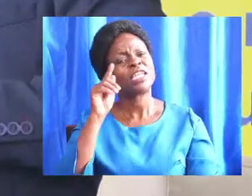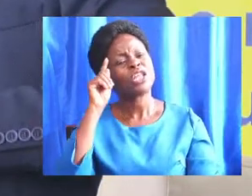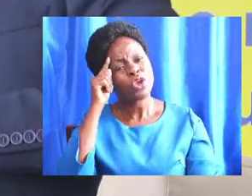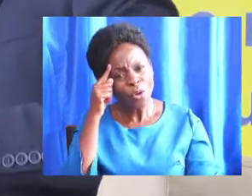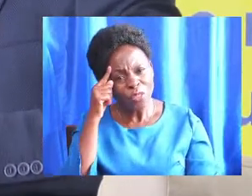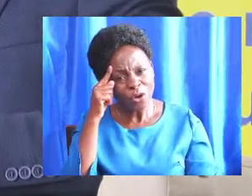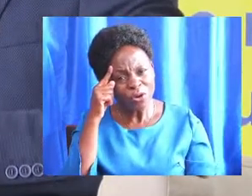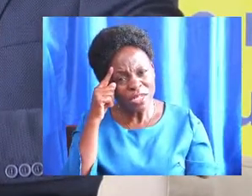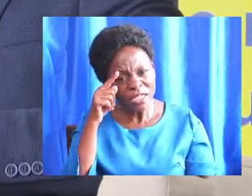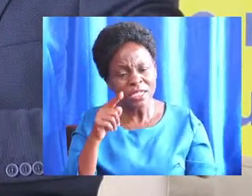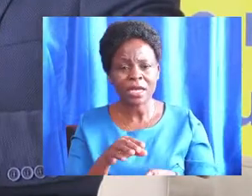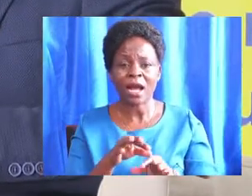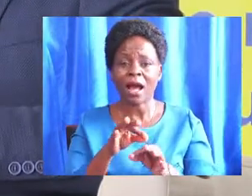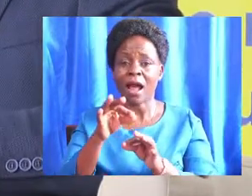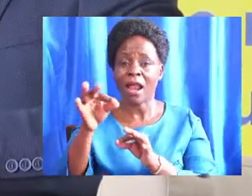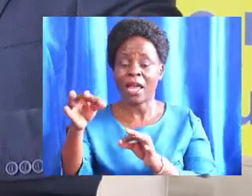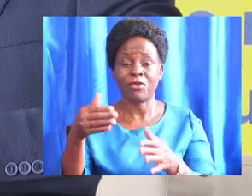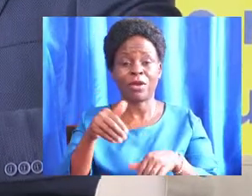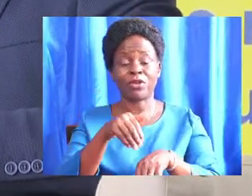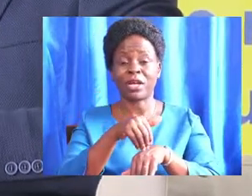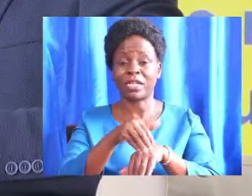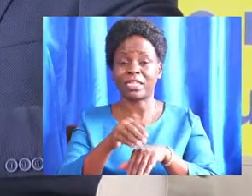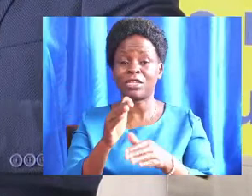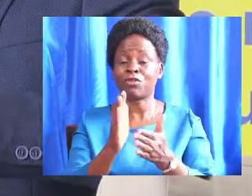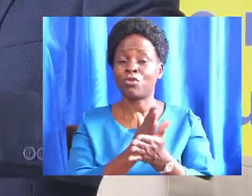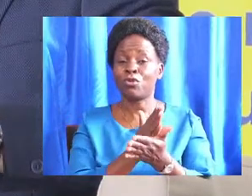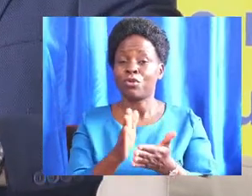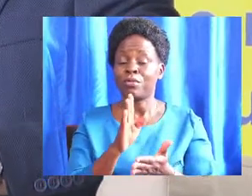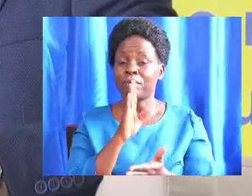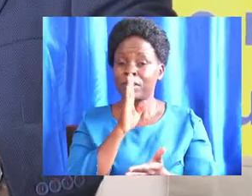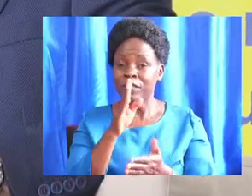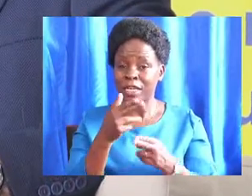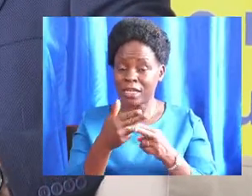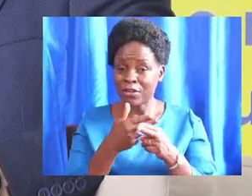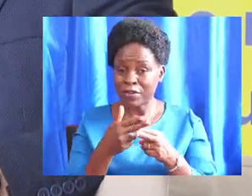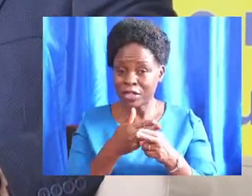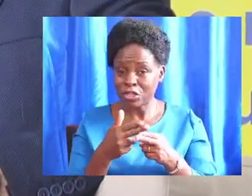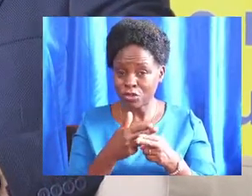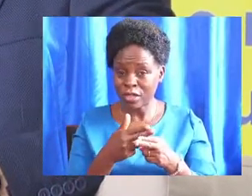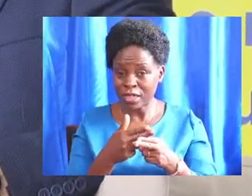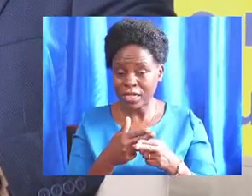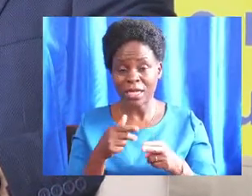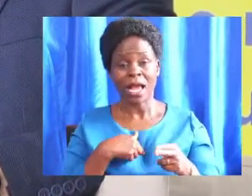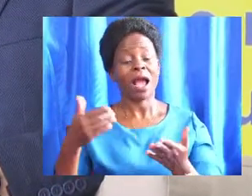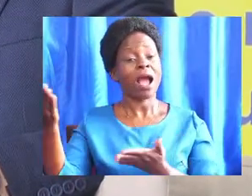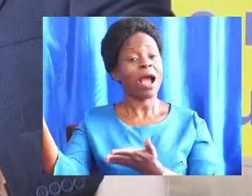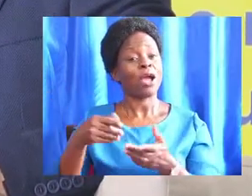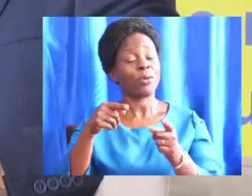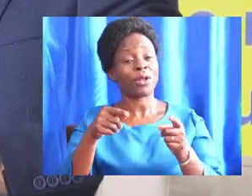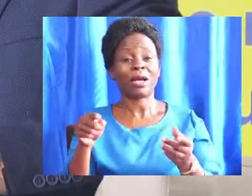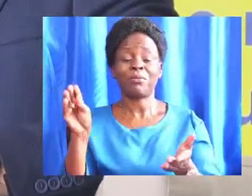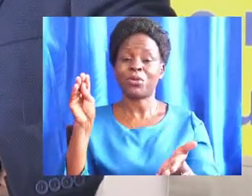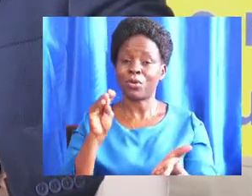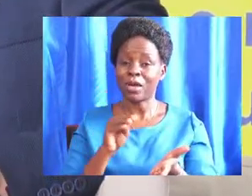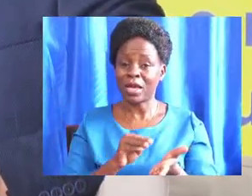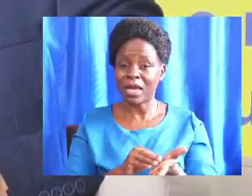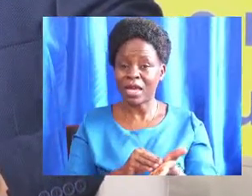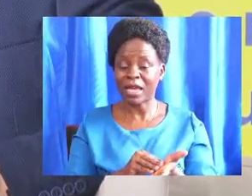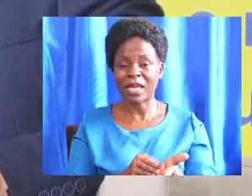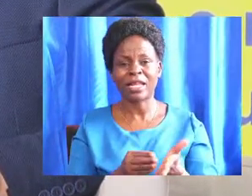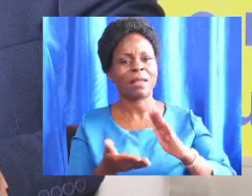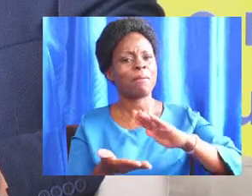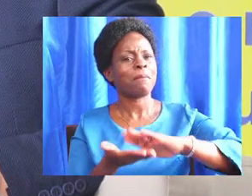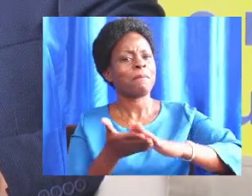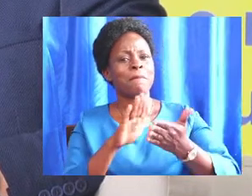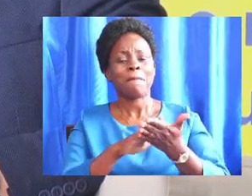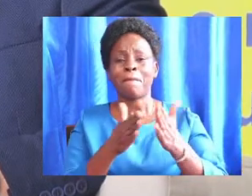A line where you can send that will be shared very shortly. I welcome you once again. There are partners